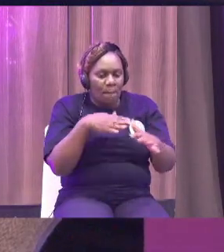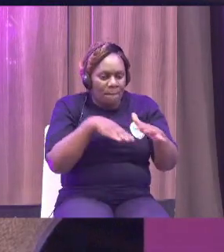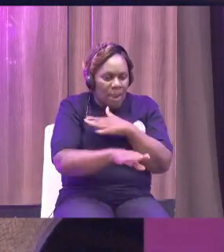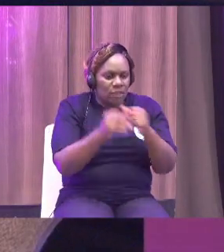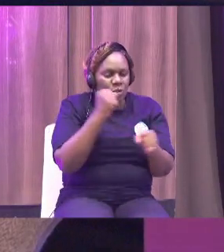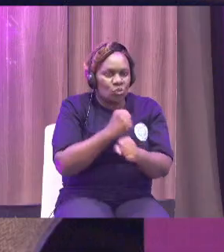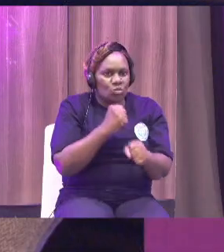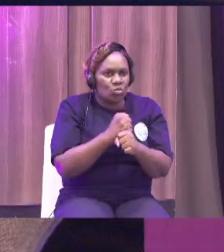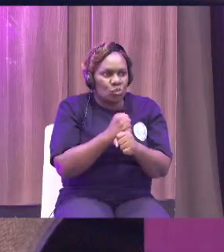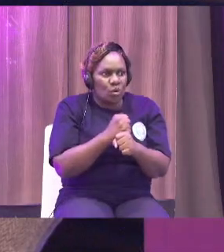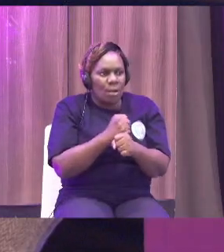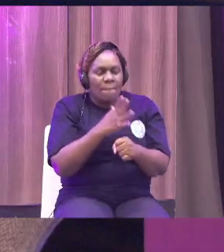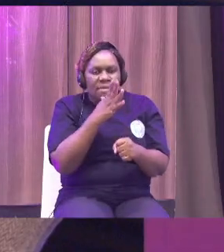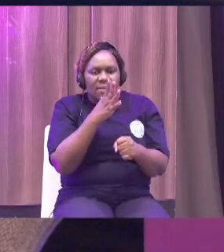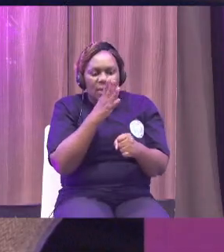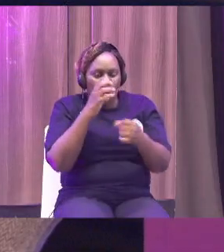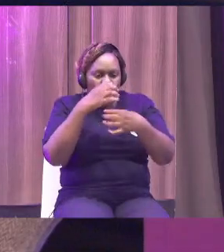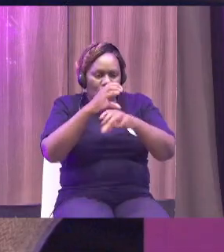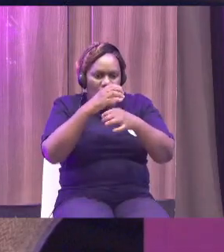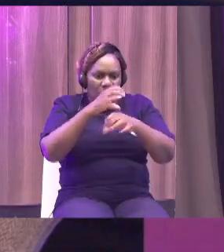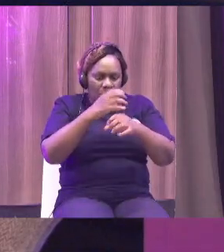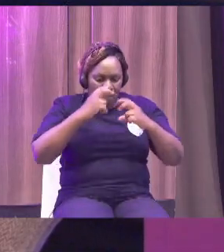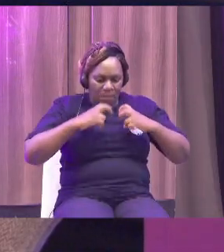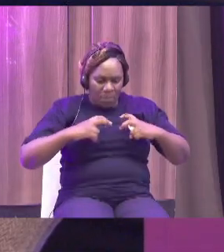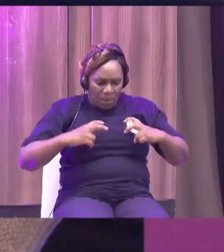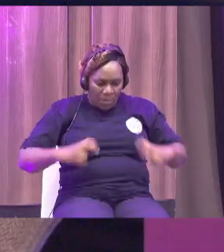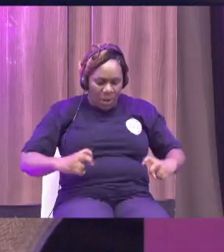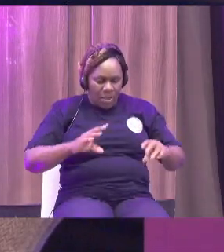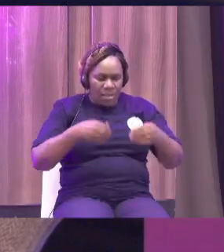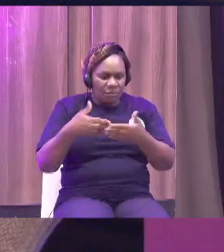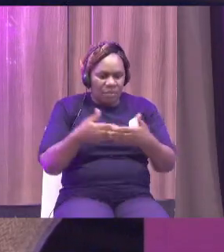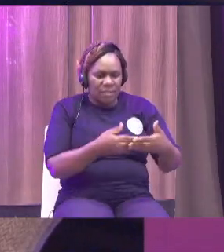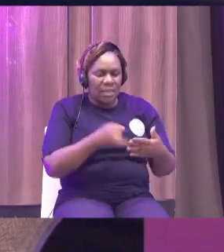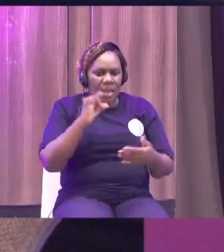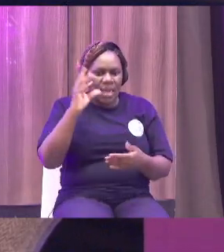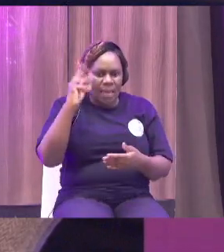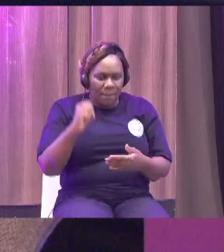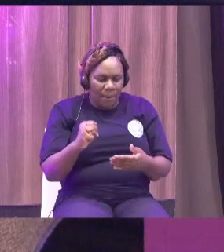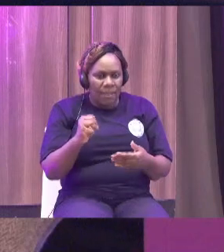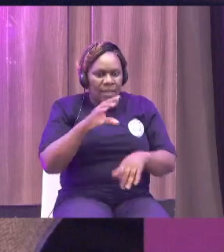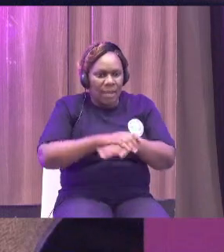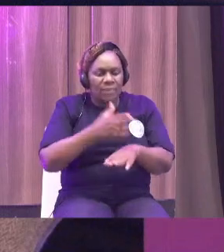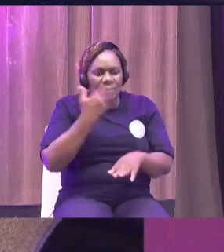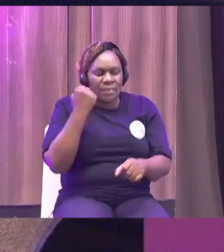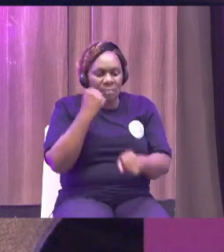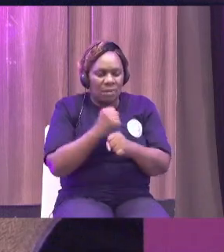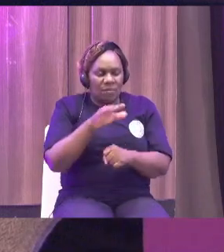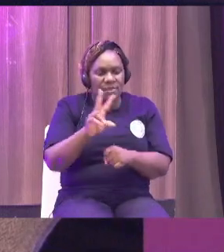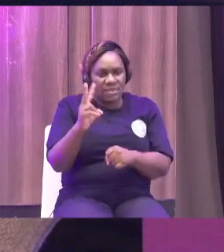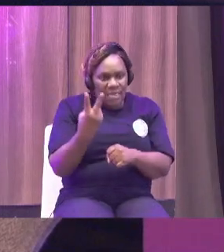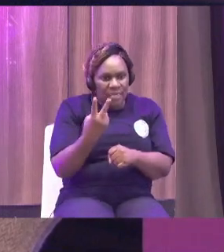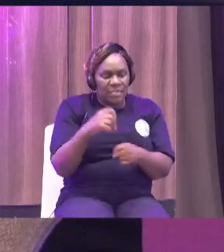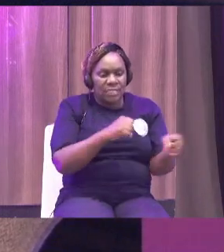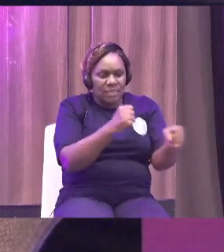some risk-based maternal screening and then giving all babies the IM pen, and they got better results with that second